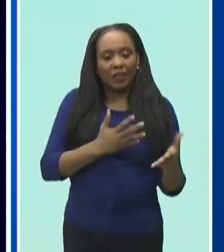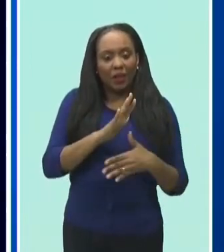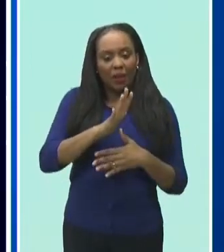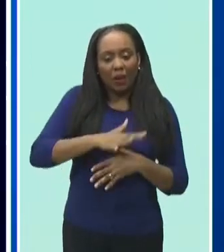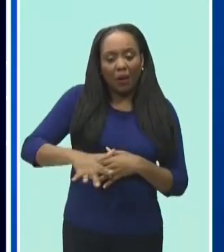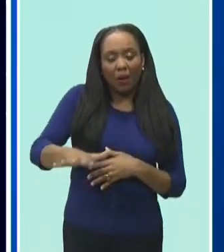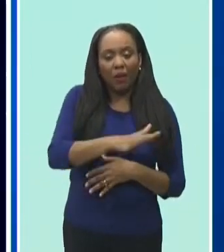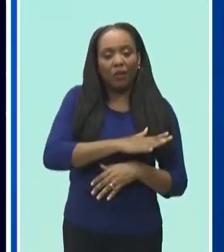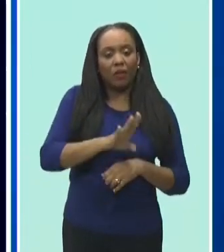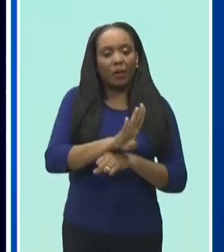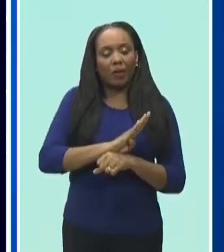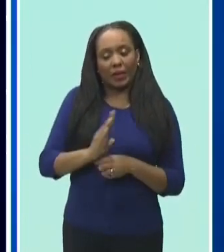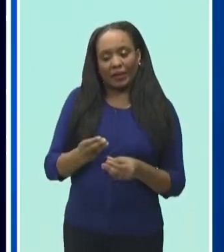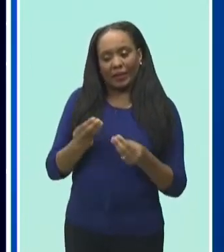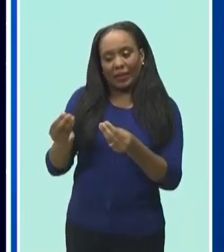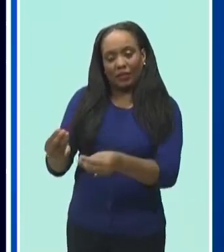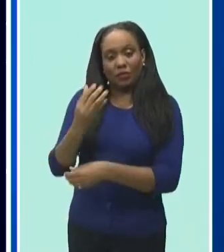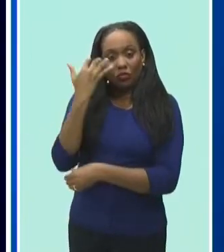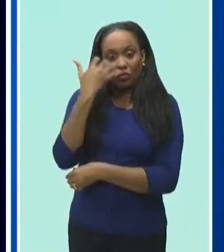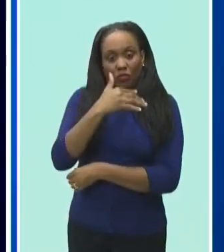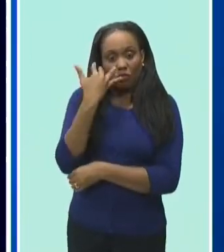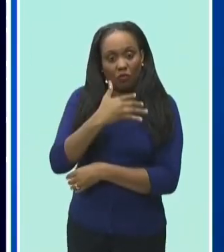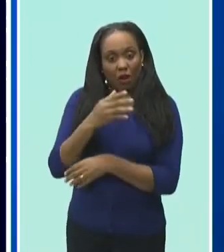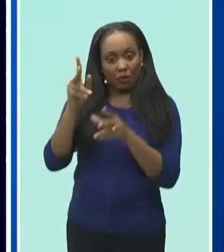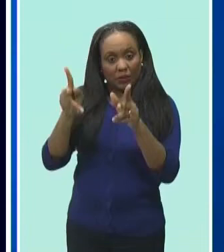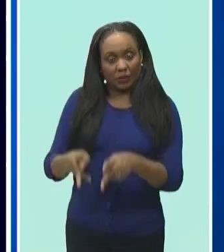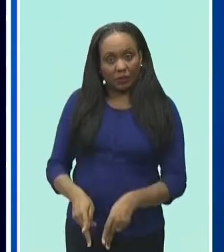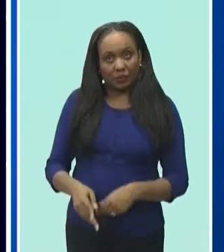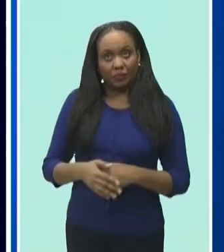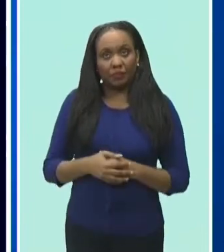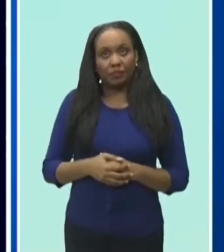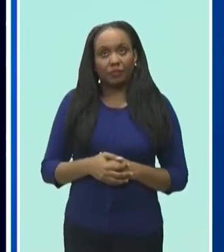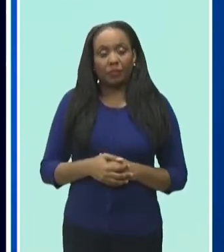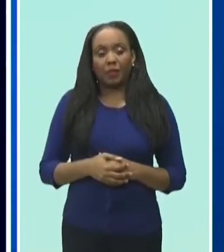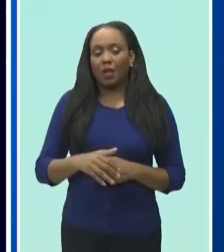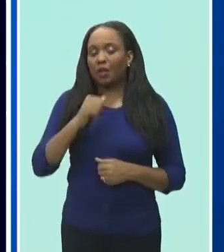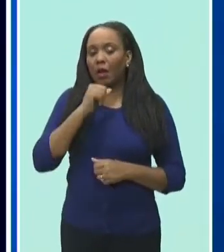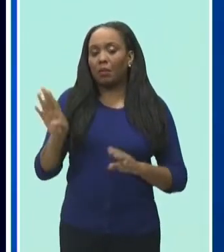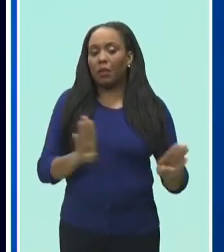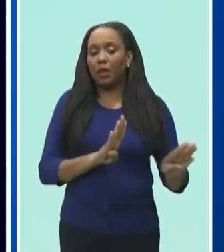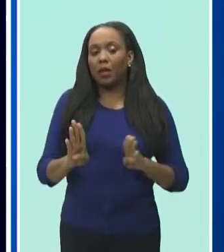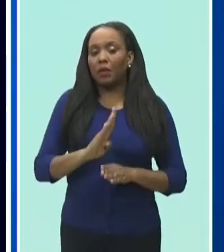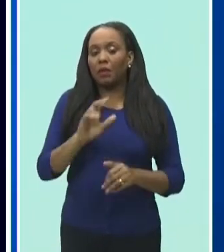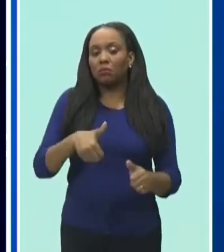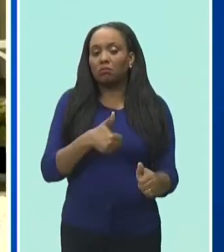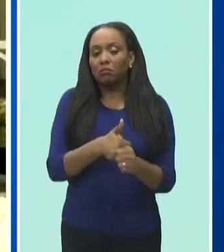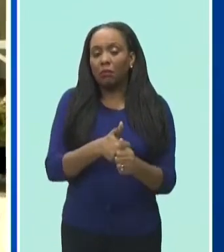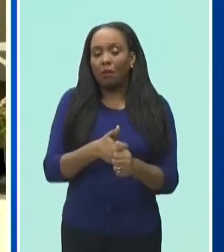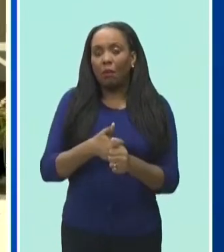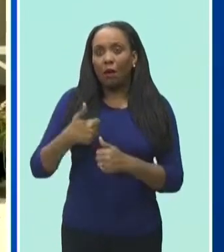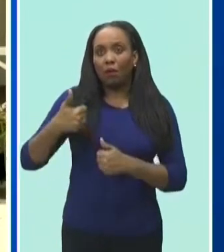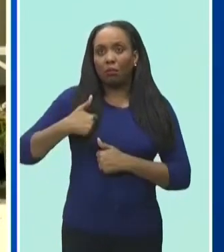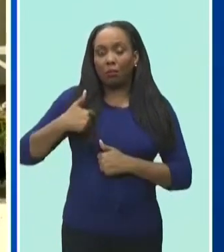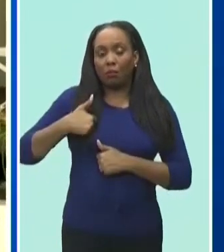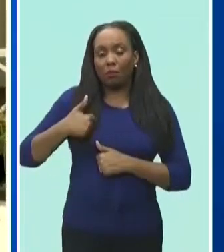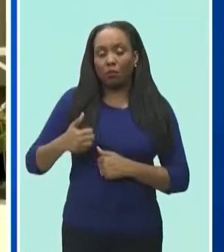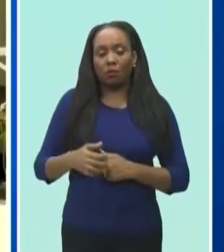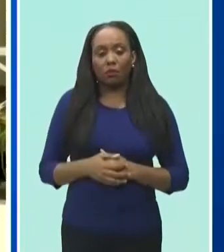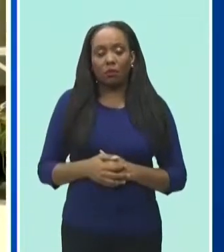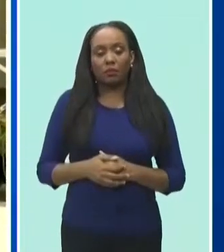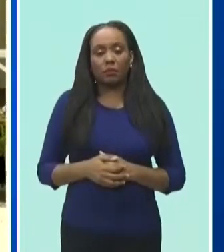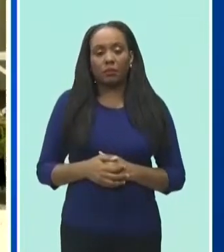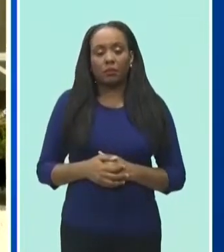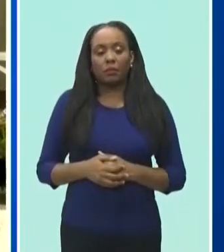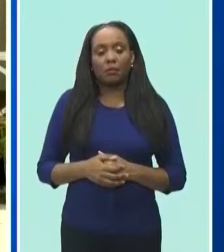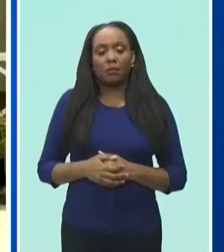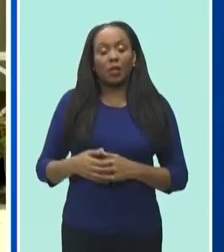Barbados, regarded as conduct unbecoming of a commissioned officer of the BDF. Lieutenant Herwood entered a not guilty plea